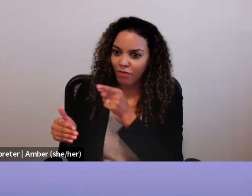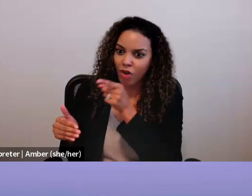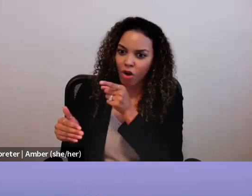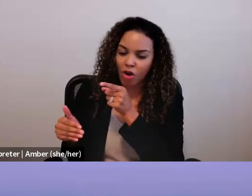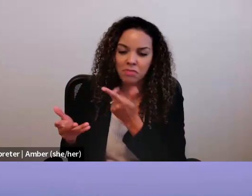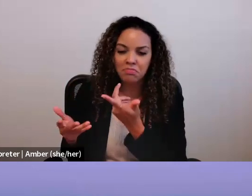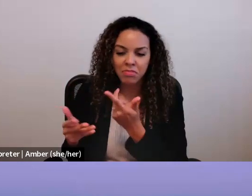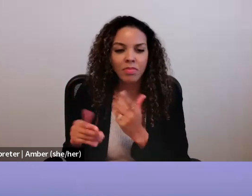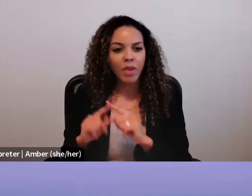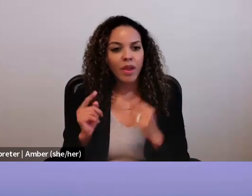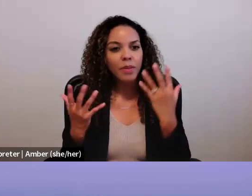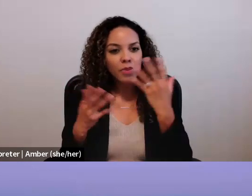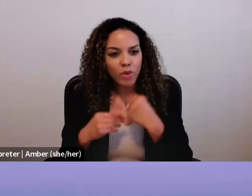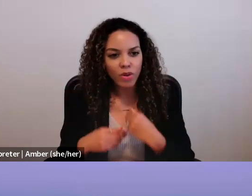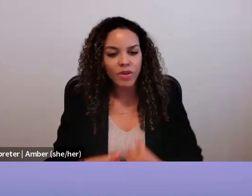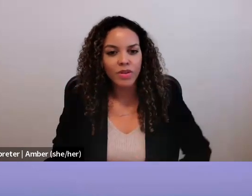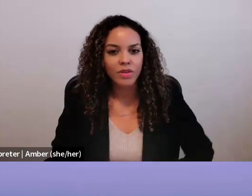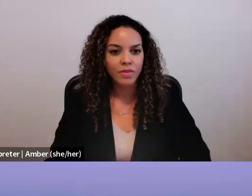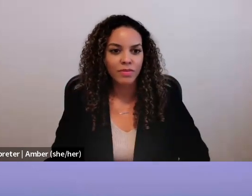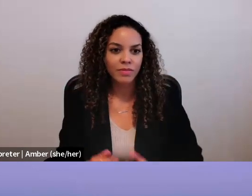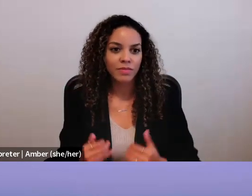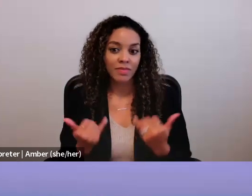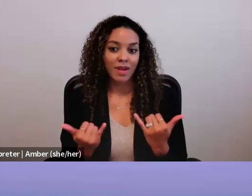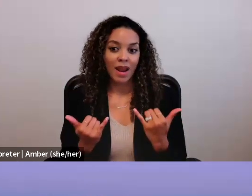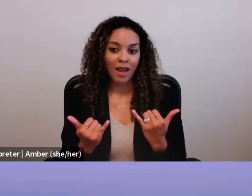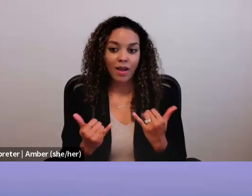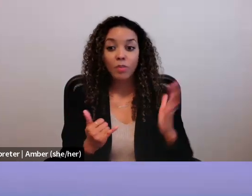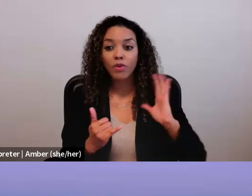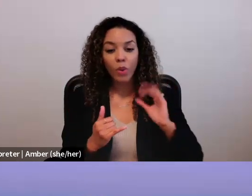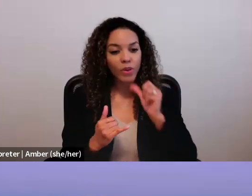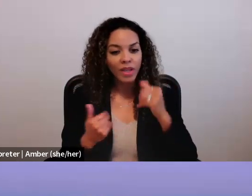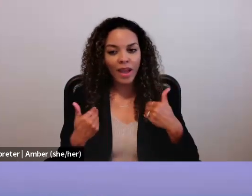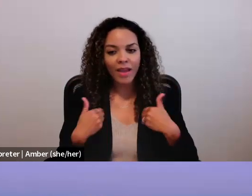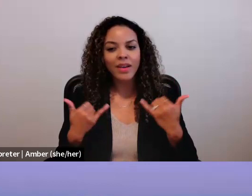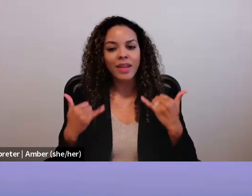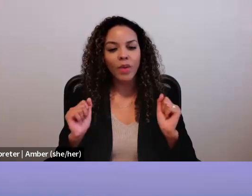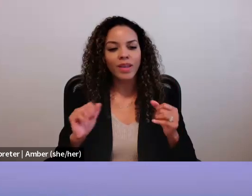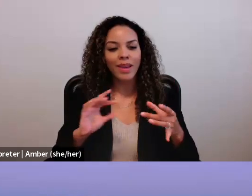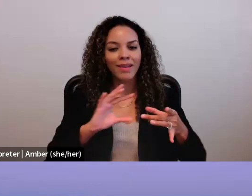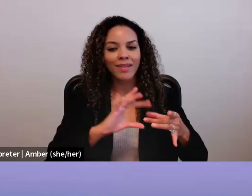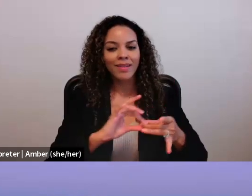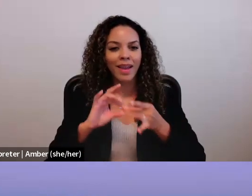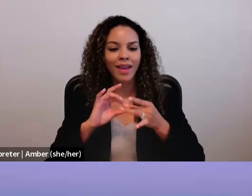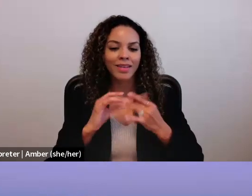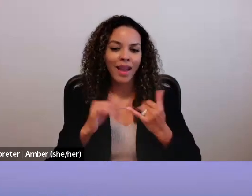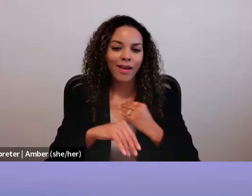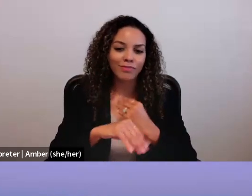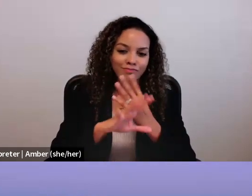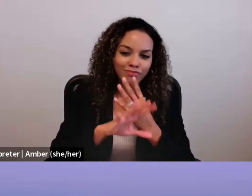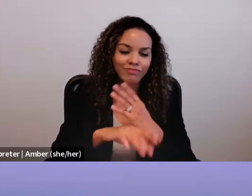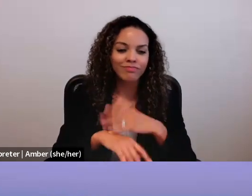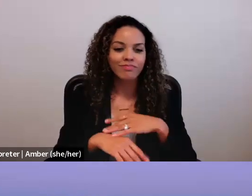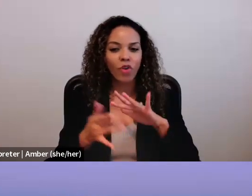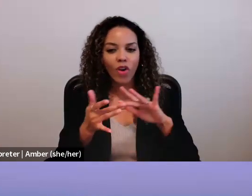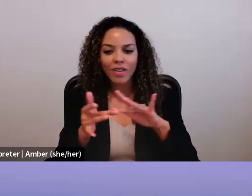of these days that we didn't have back then is that we can be connected more now through virtual means